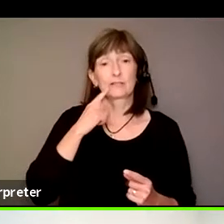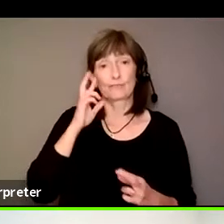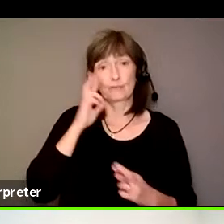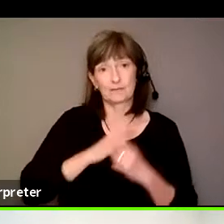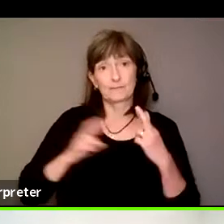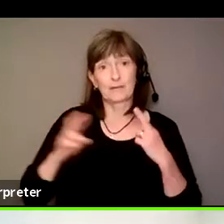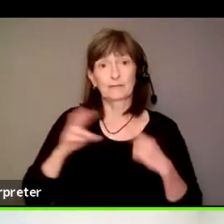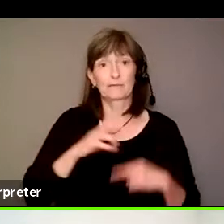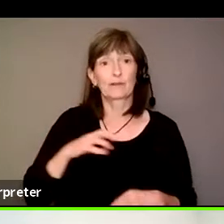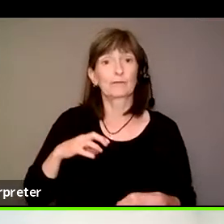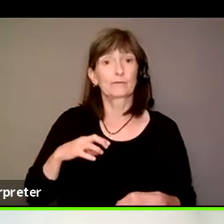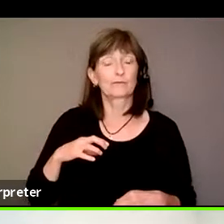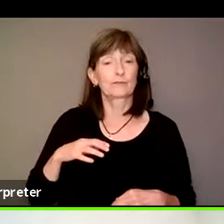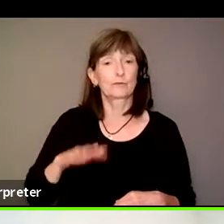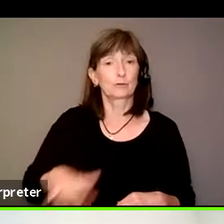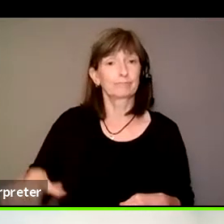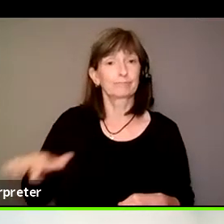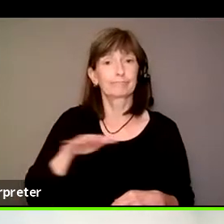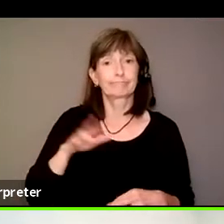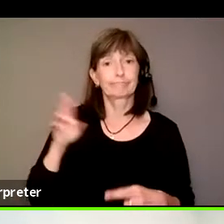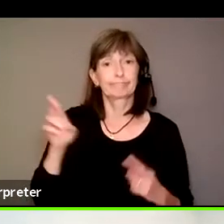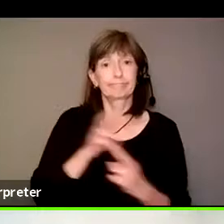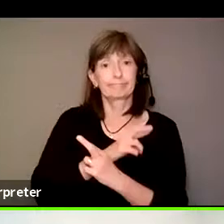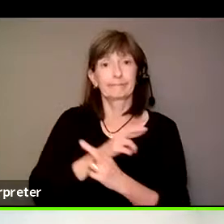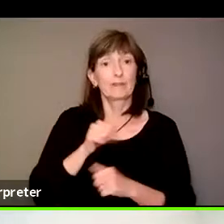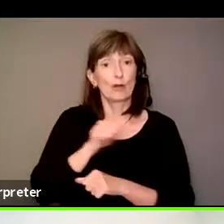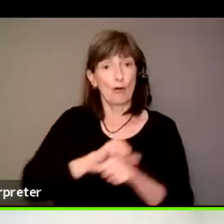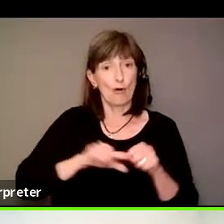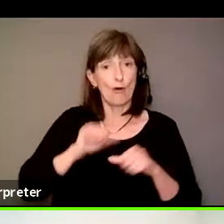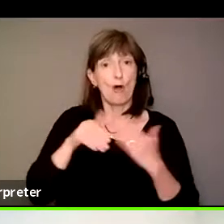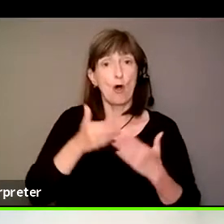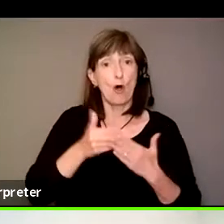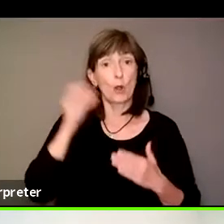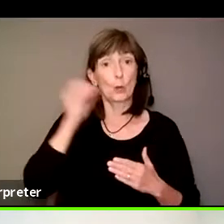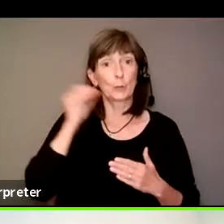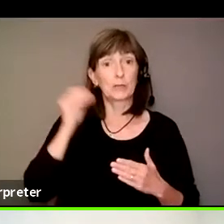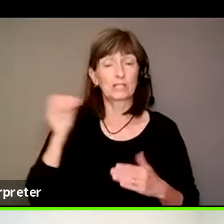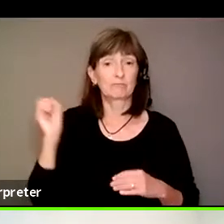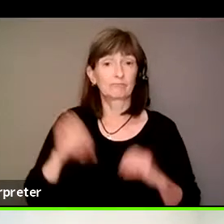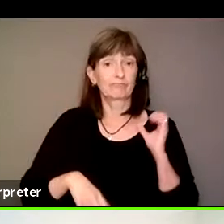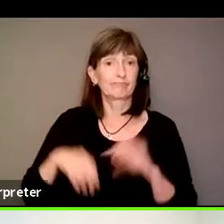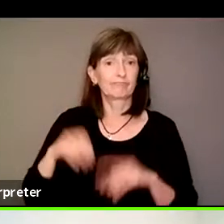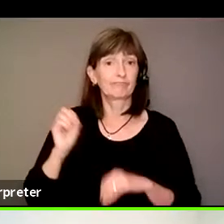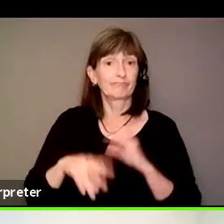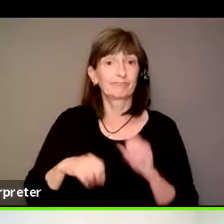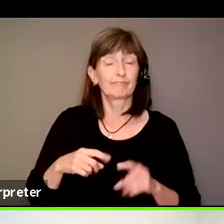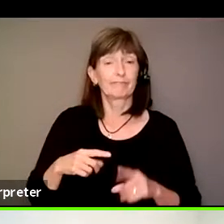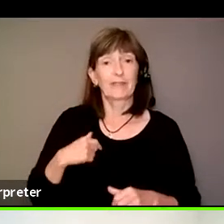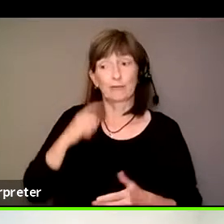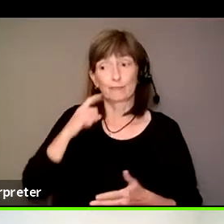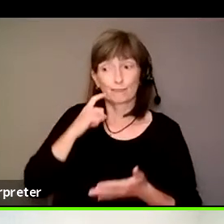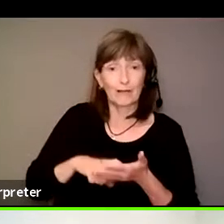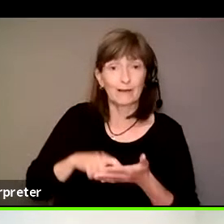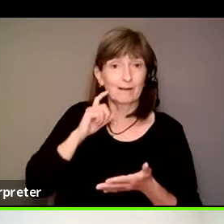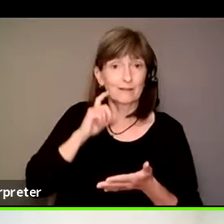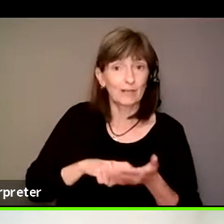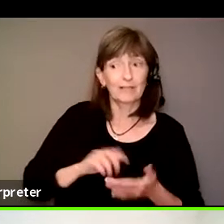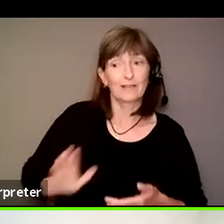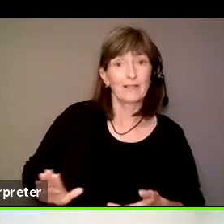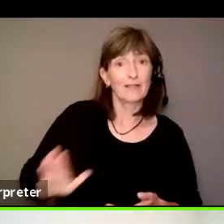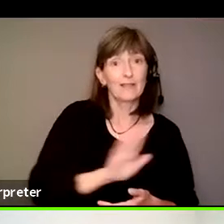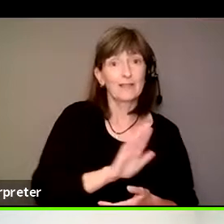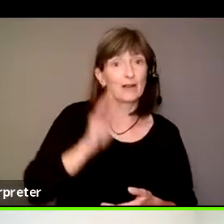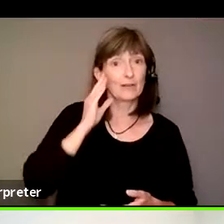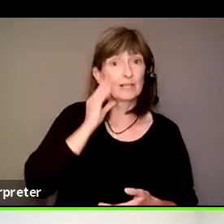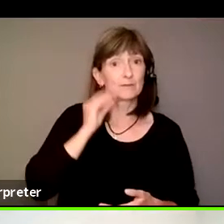where everybody can have their say and feel like they're contributing, that everybody is credited with their own experiences